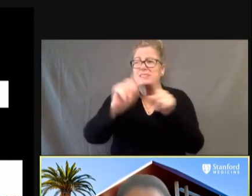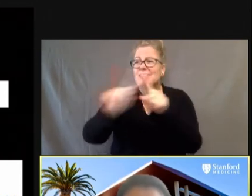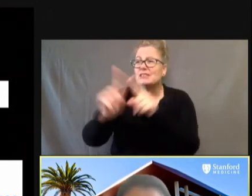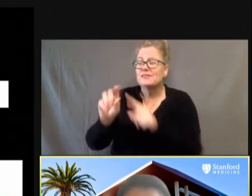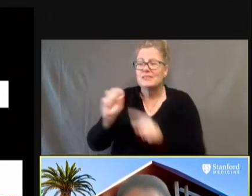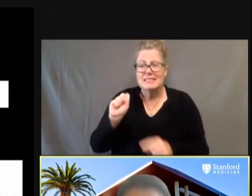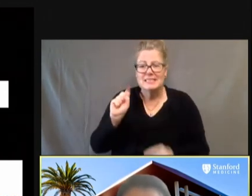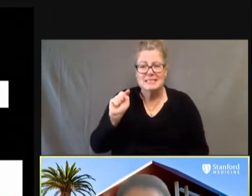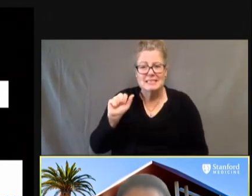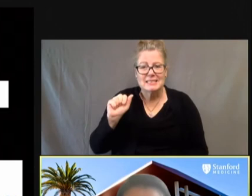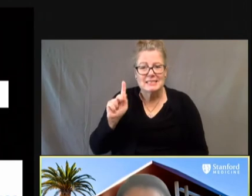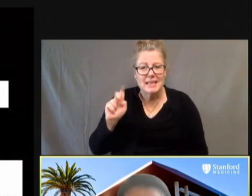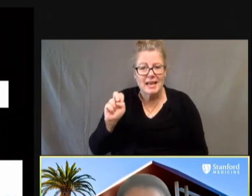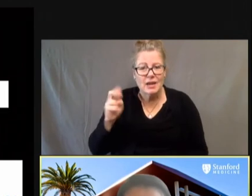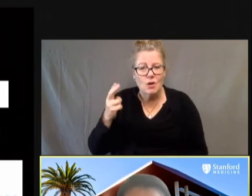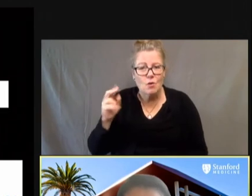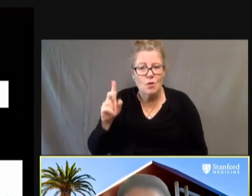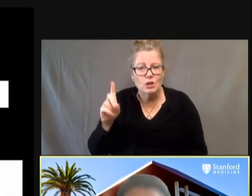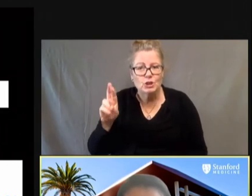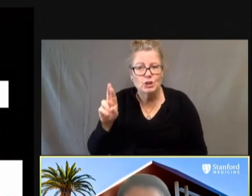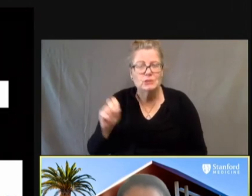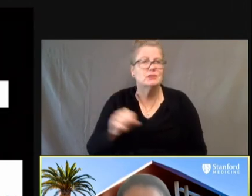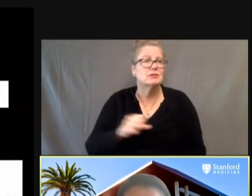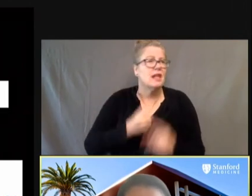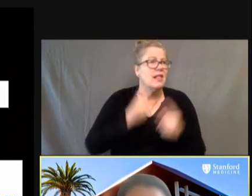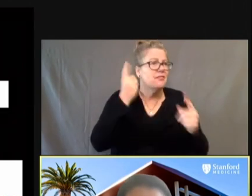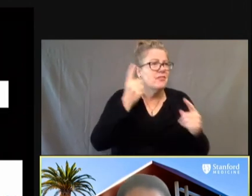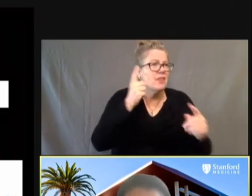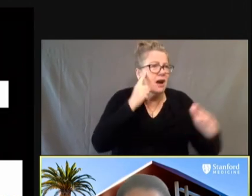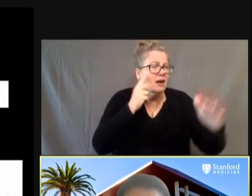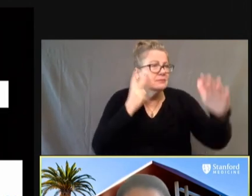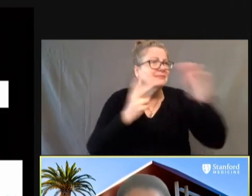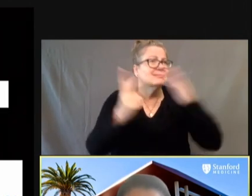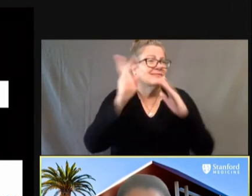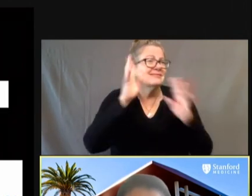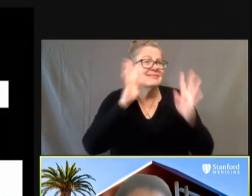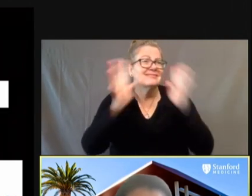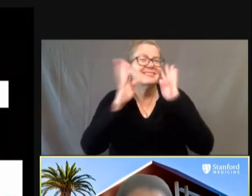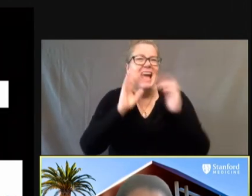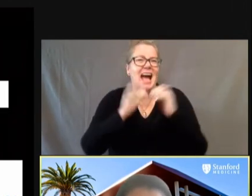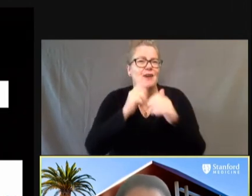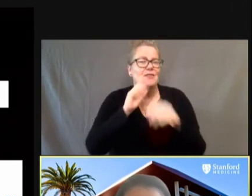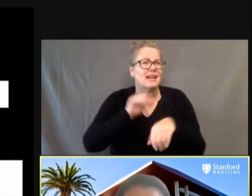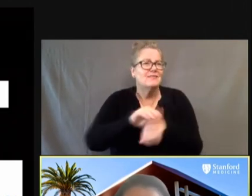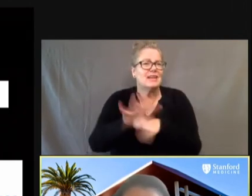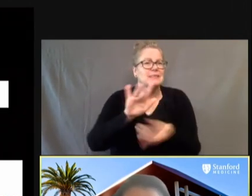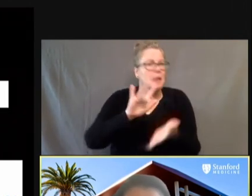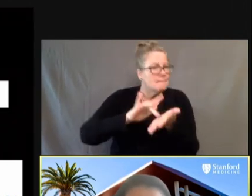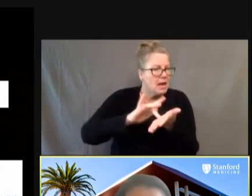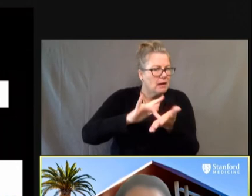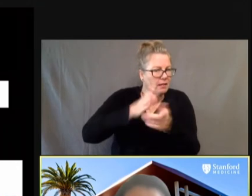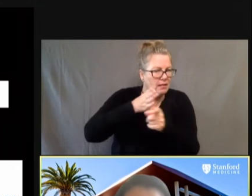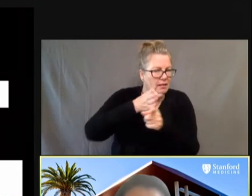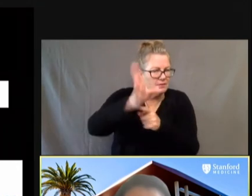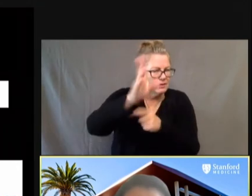deeper understanding of how disability experiences play out in the medical field specifically, and to level up the medical